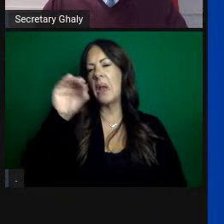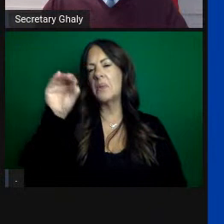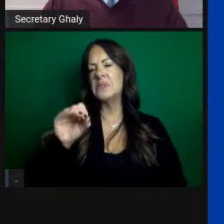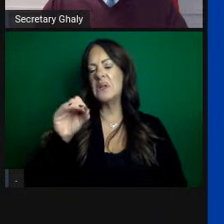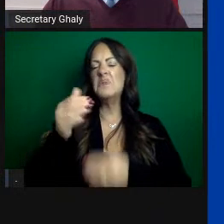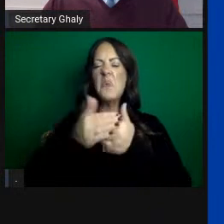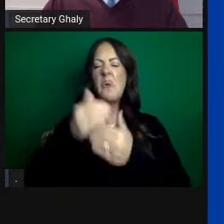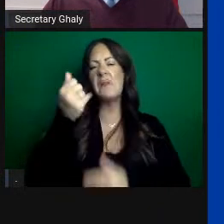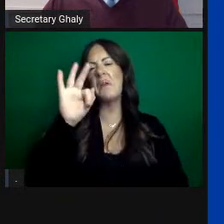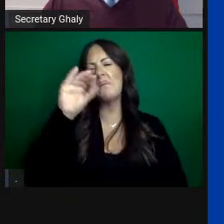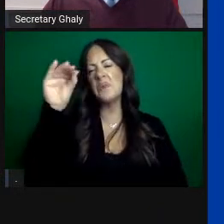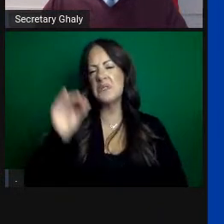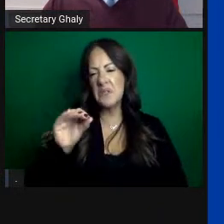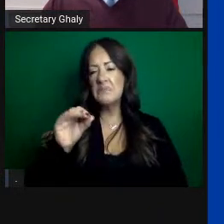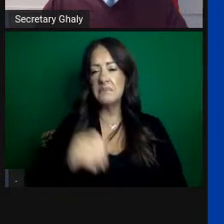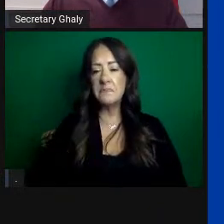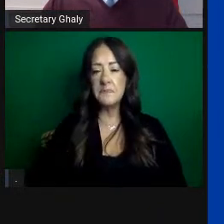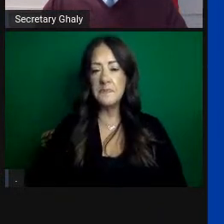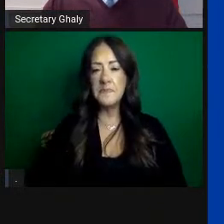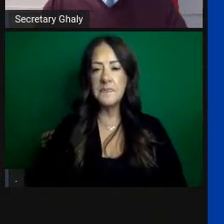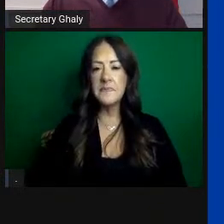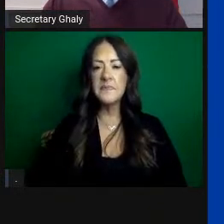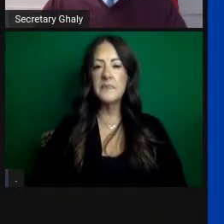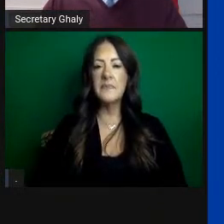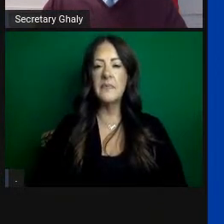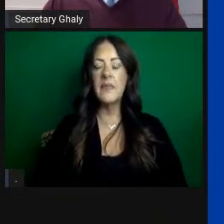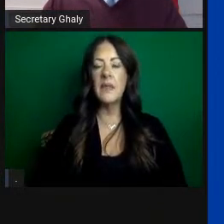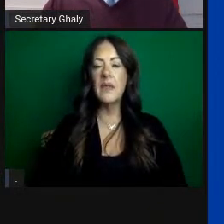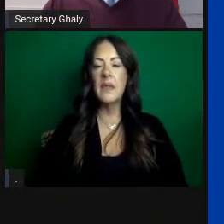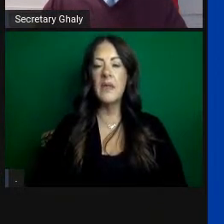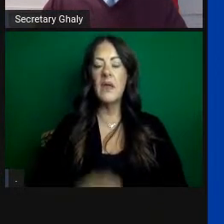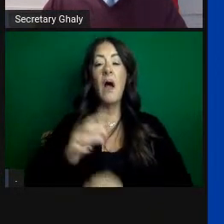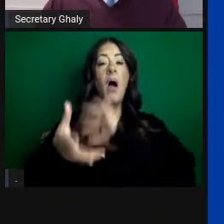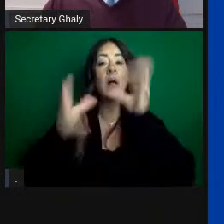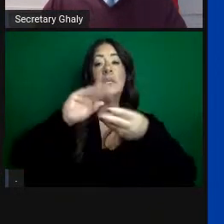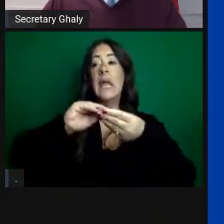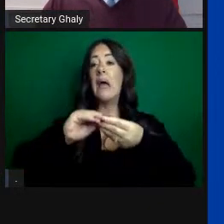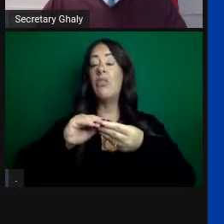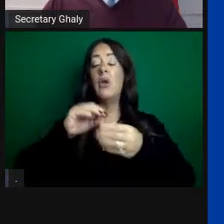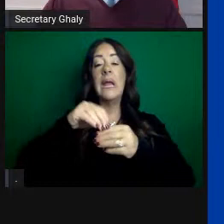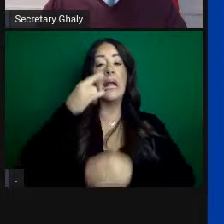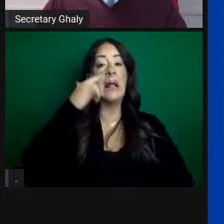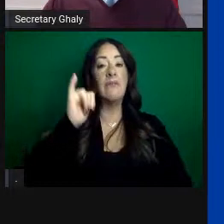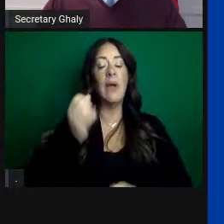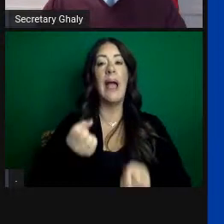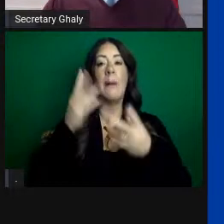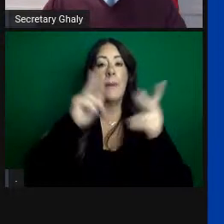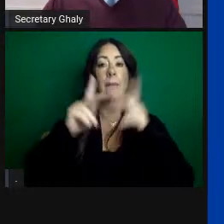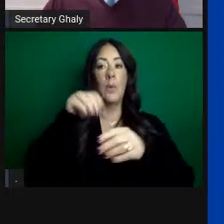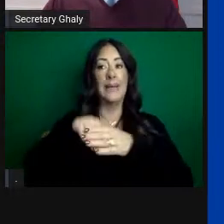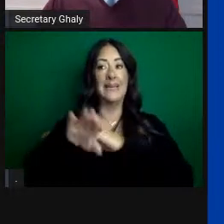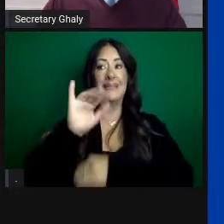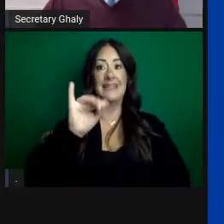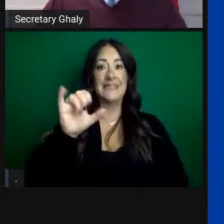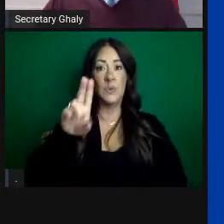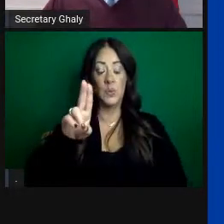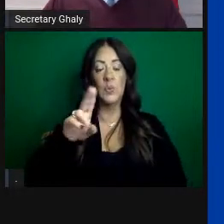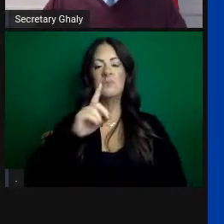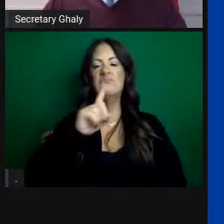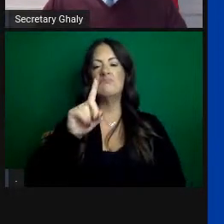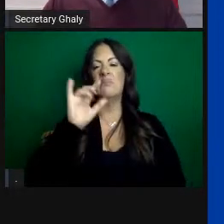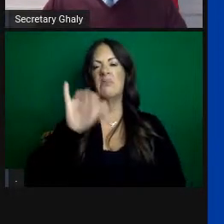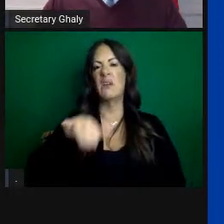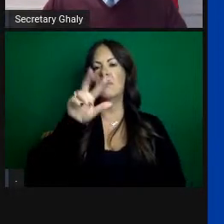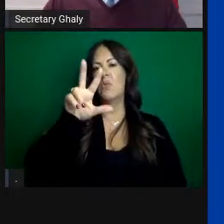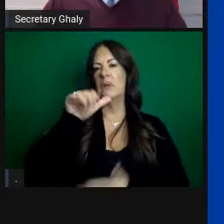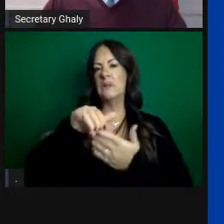for ICU levels, now below 3,800 total individuals with COVID in our ICUs across the state.